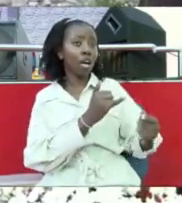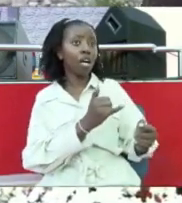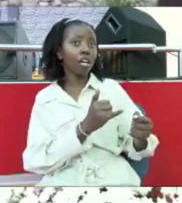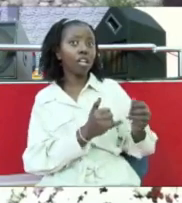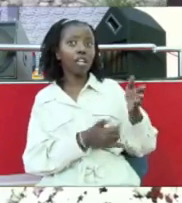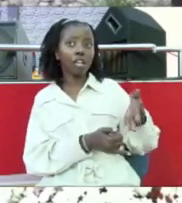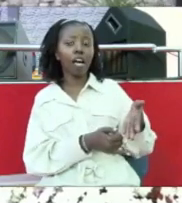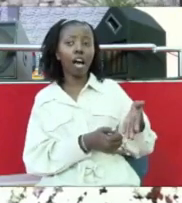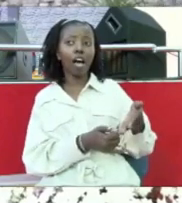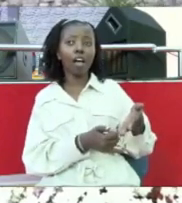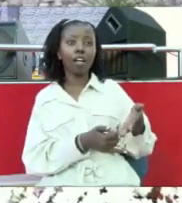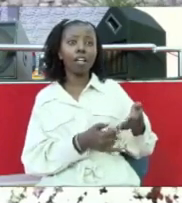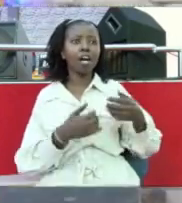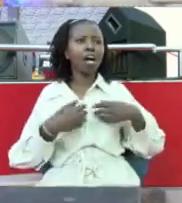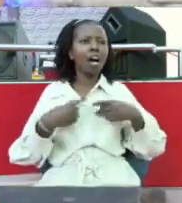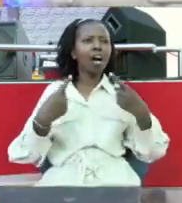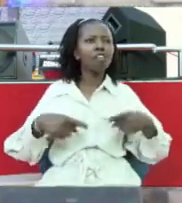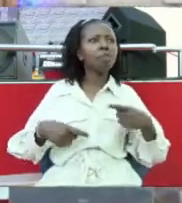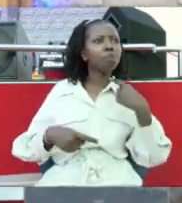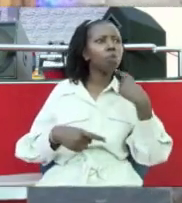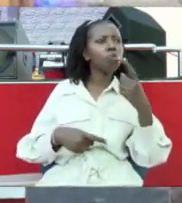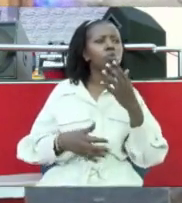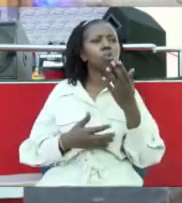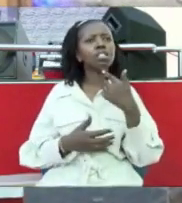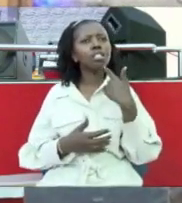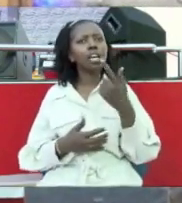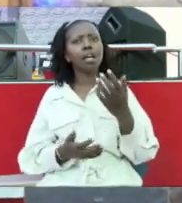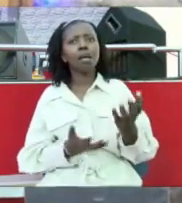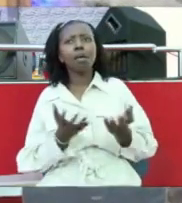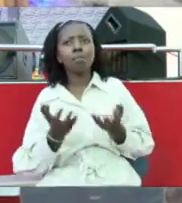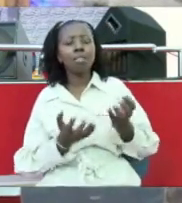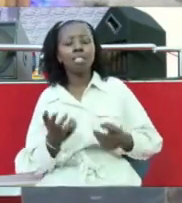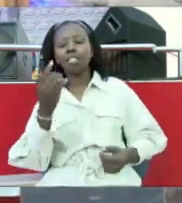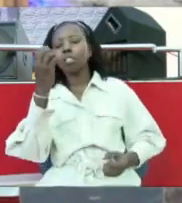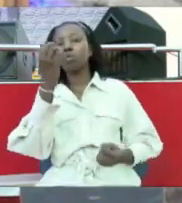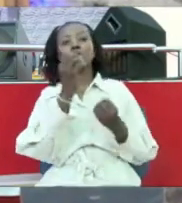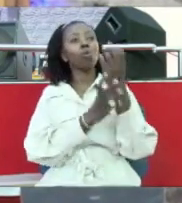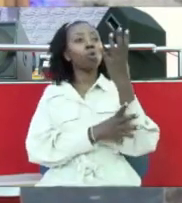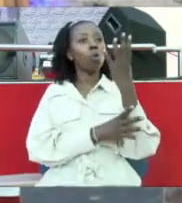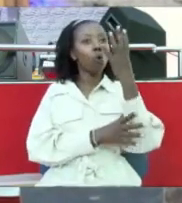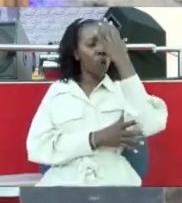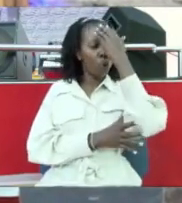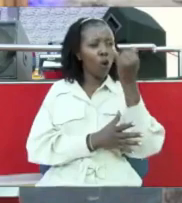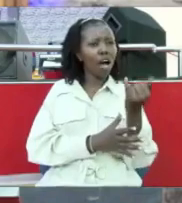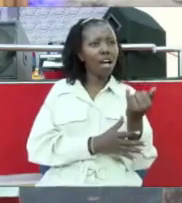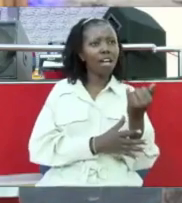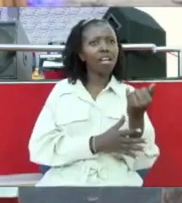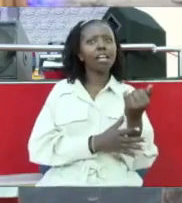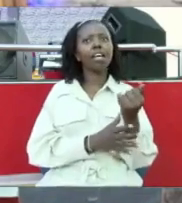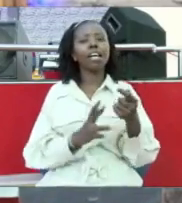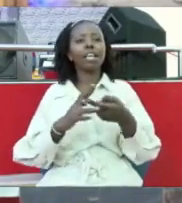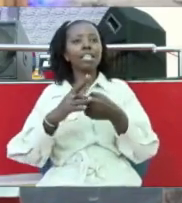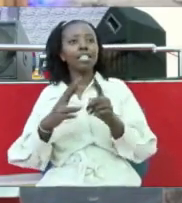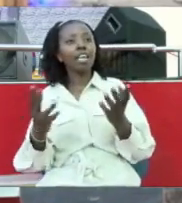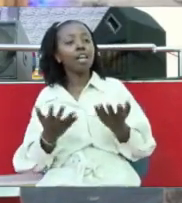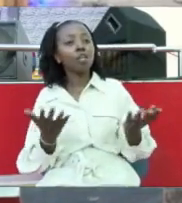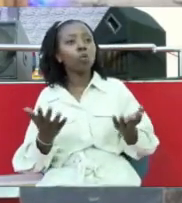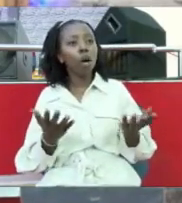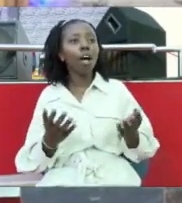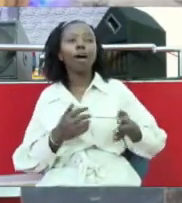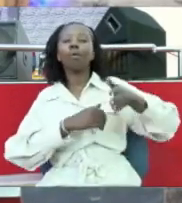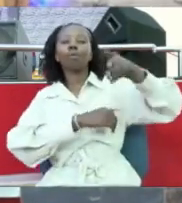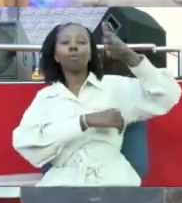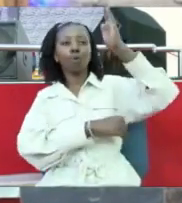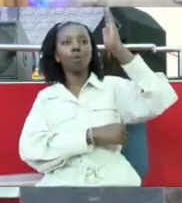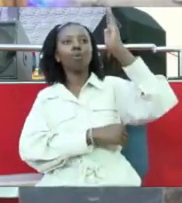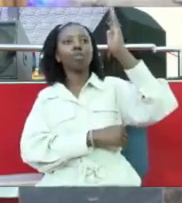there people here who are saying their business is going to thrive? Kuna watu wanasema biashara yao itaendelea? It is because their source is God. Ni kwa sababu chanzo chao ni